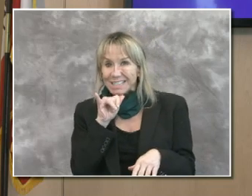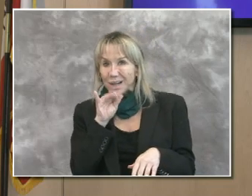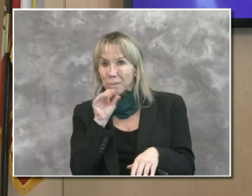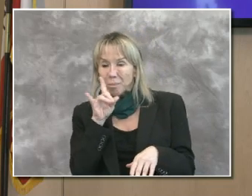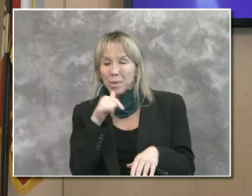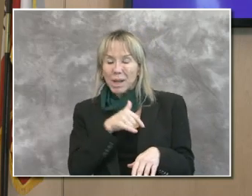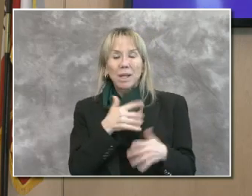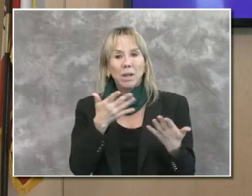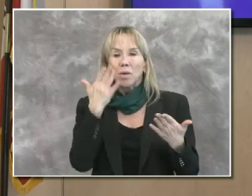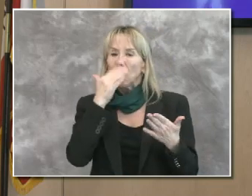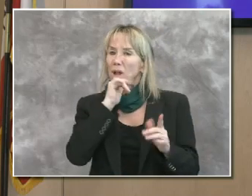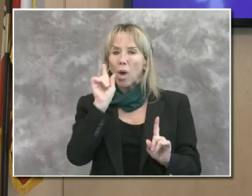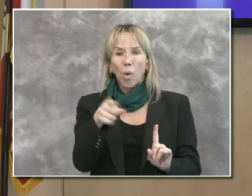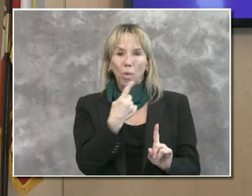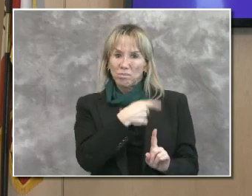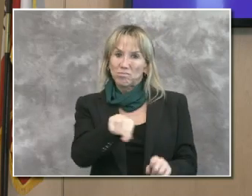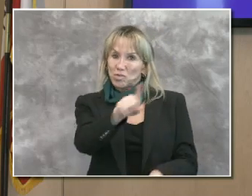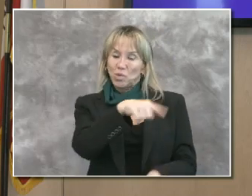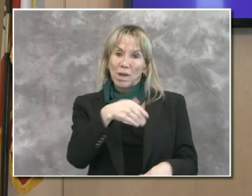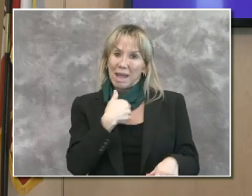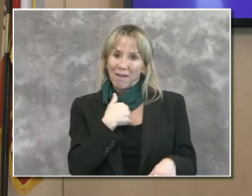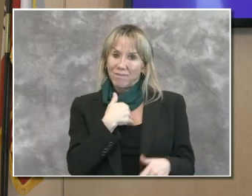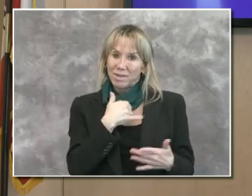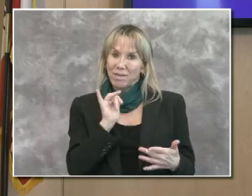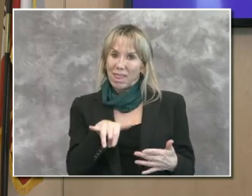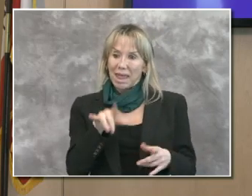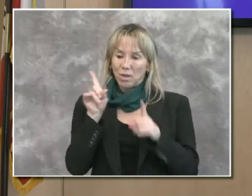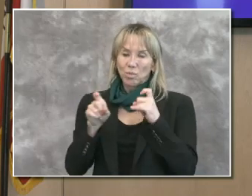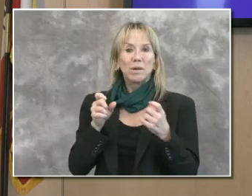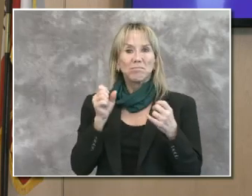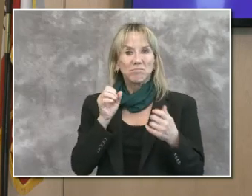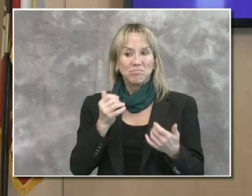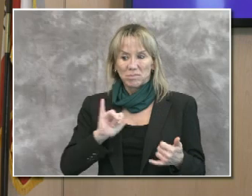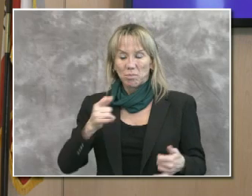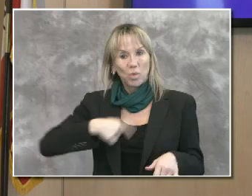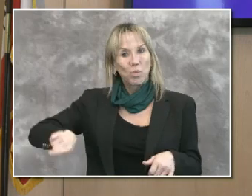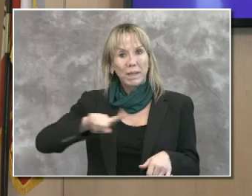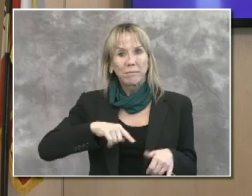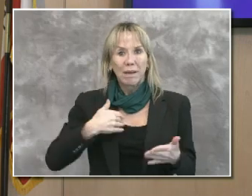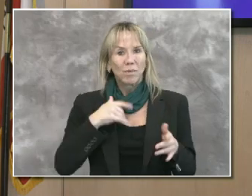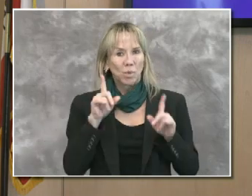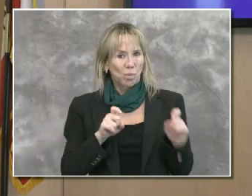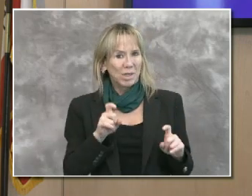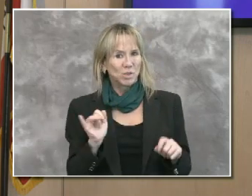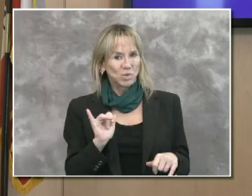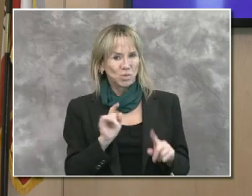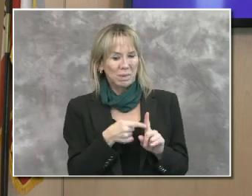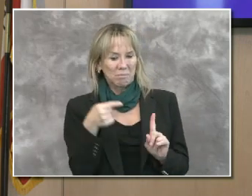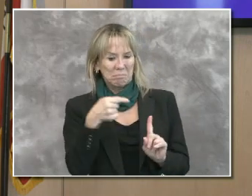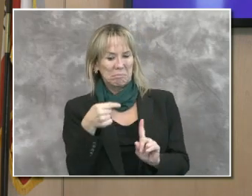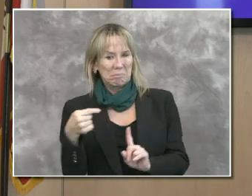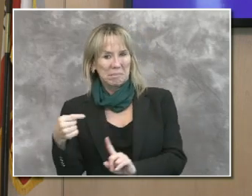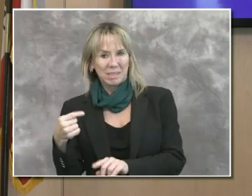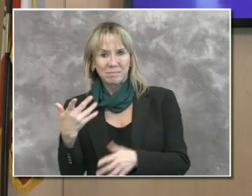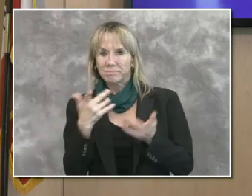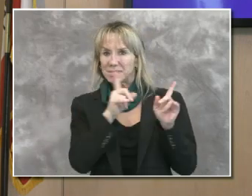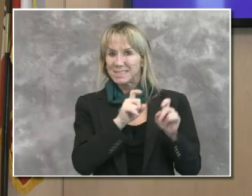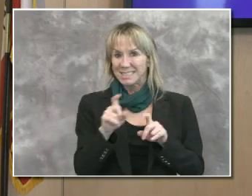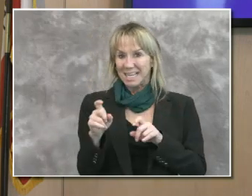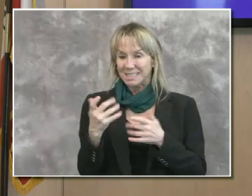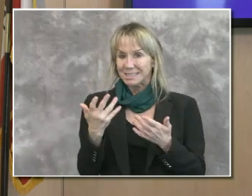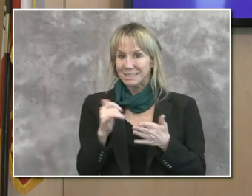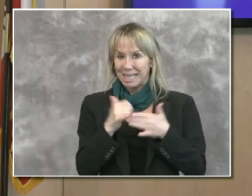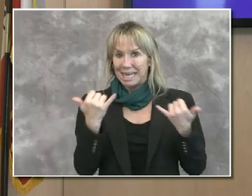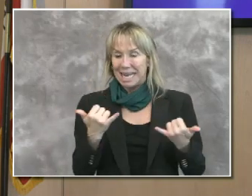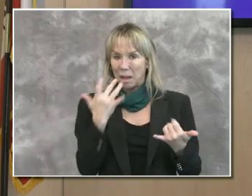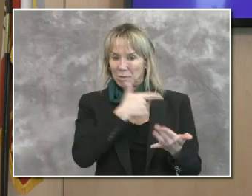but providers have those questions. And even we in public health have questions about the specific tests that are being offered at the present